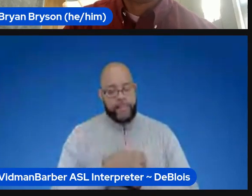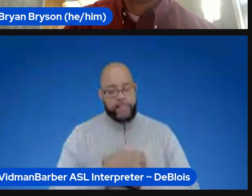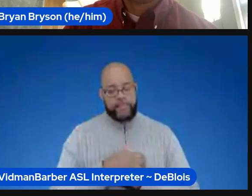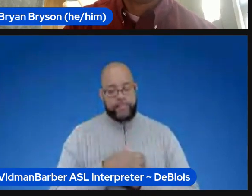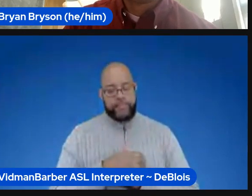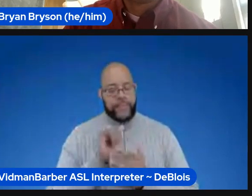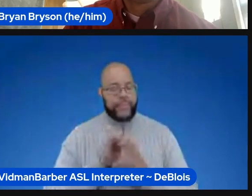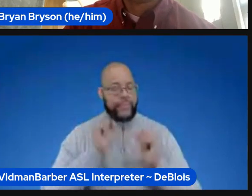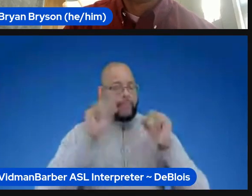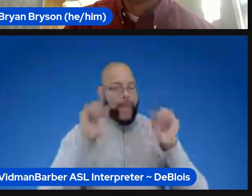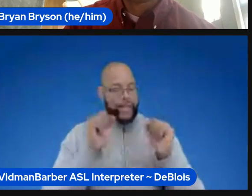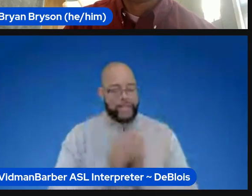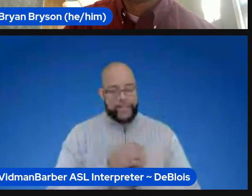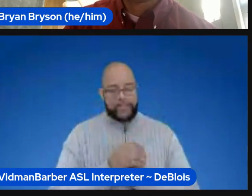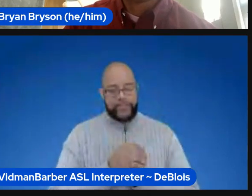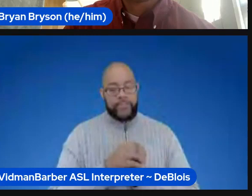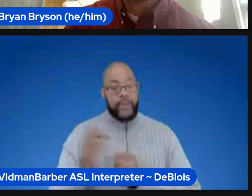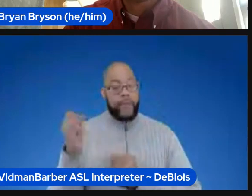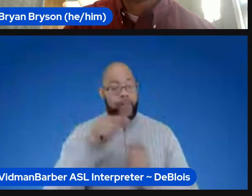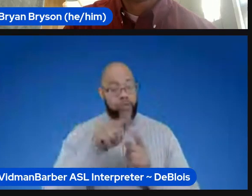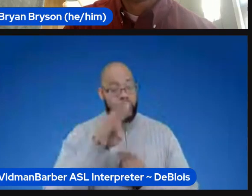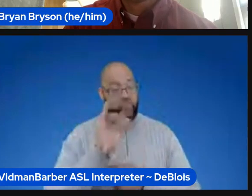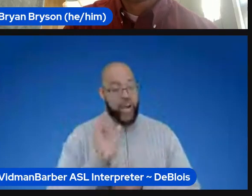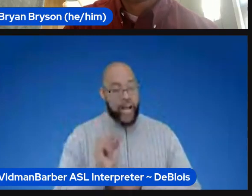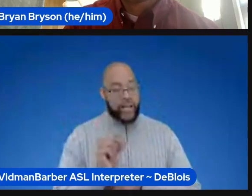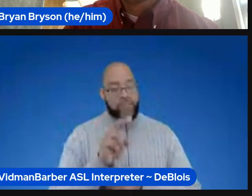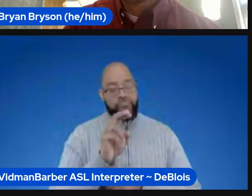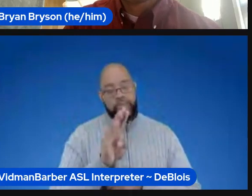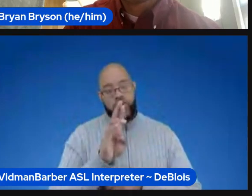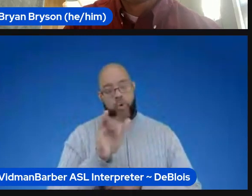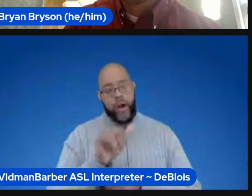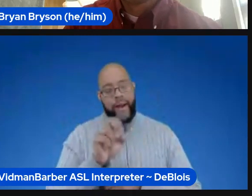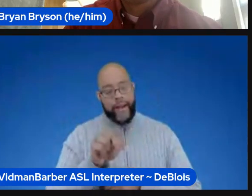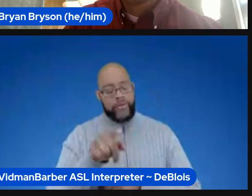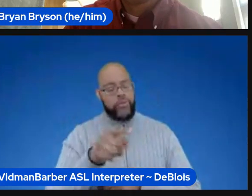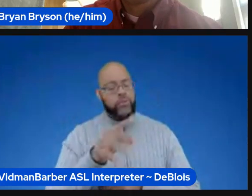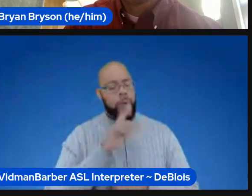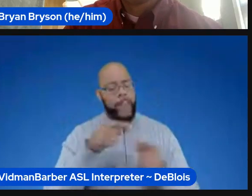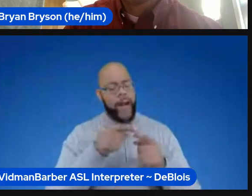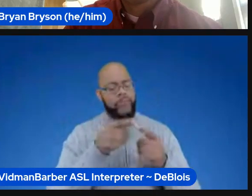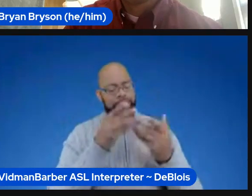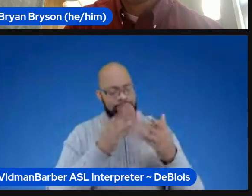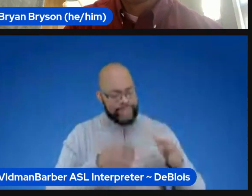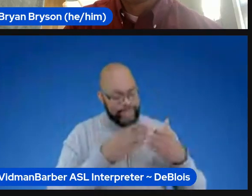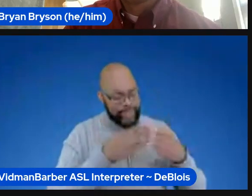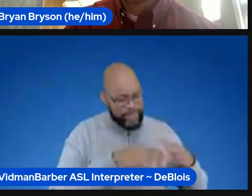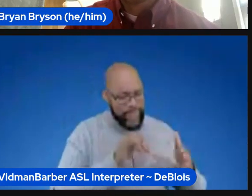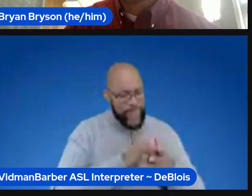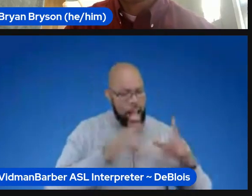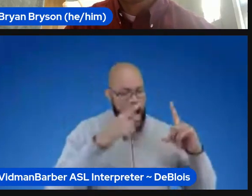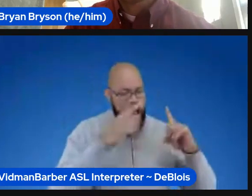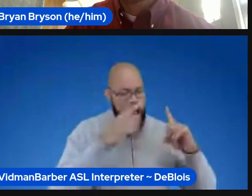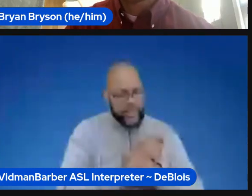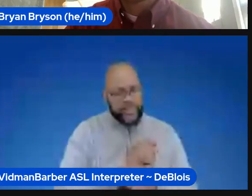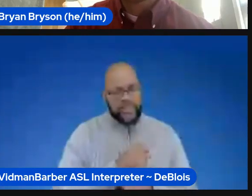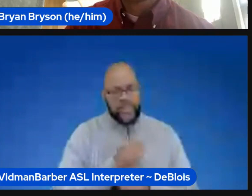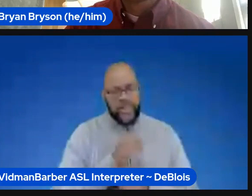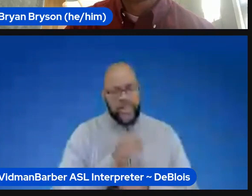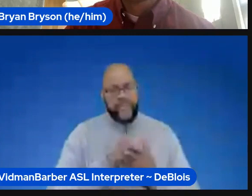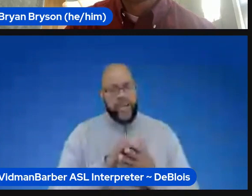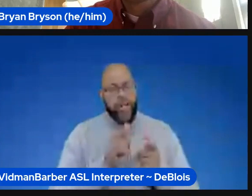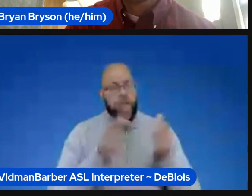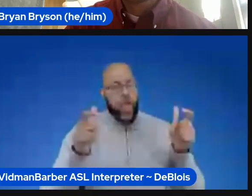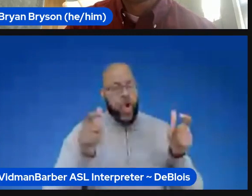amazing. Coming back to you, Bryan, you mentioned sorting through the molecular complexity of those large